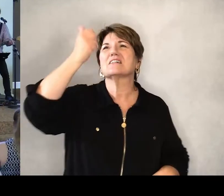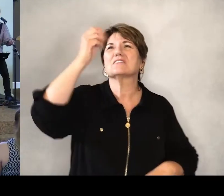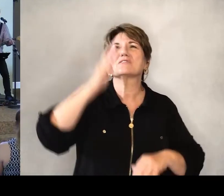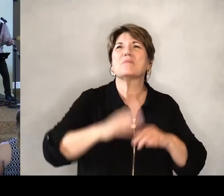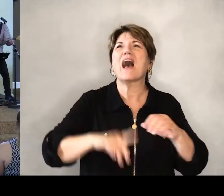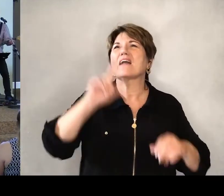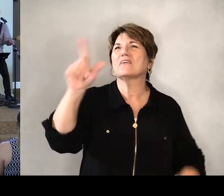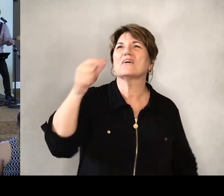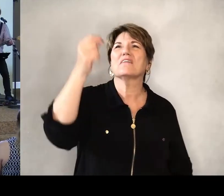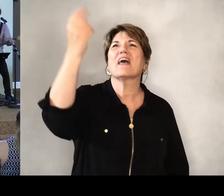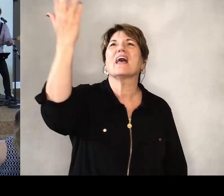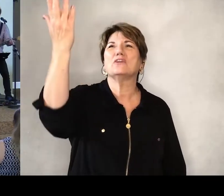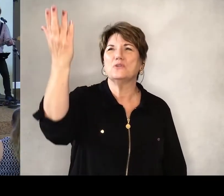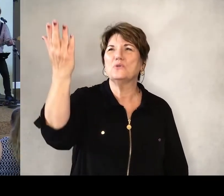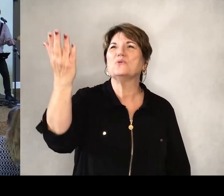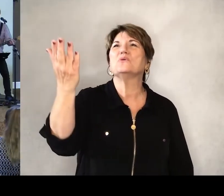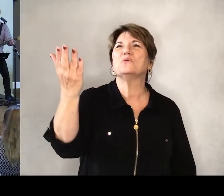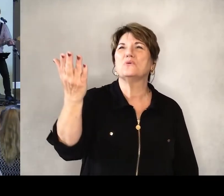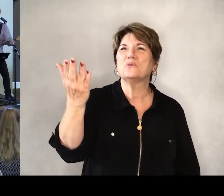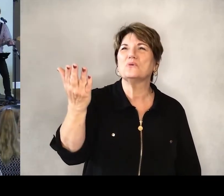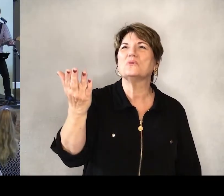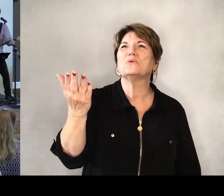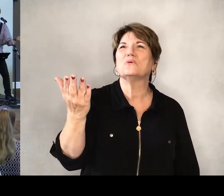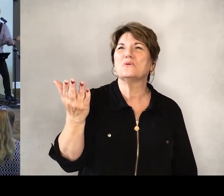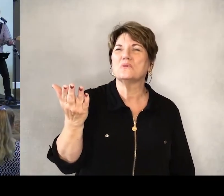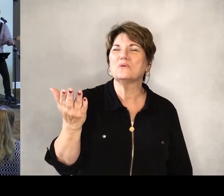Nothing is better than you.